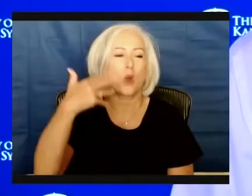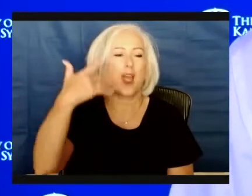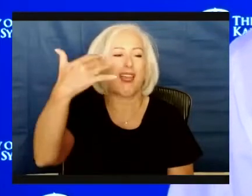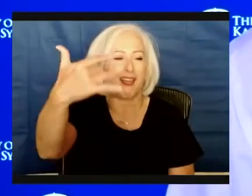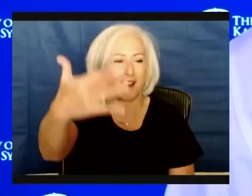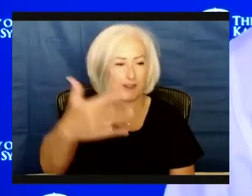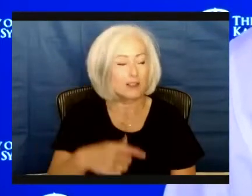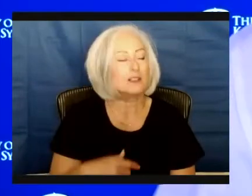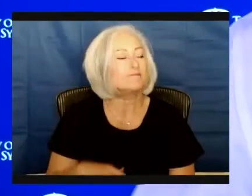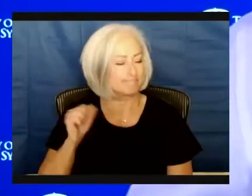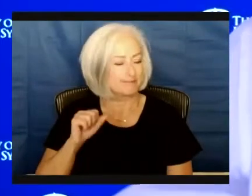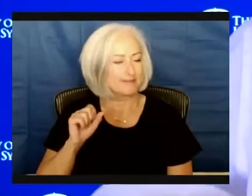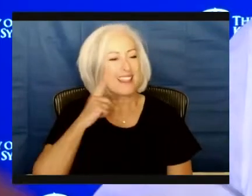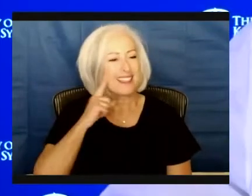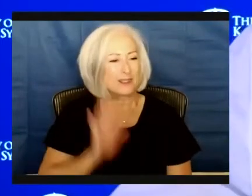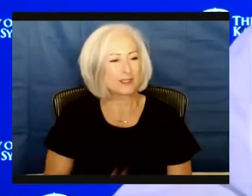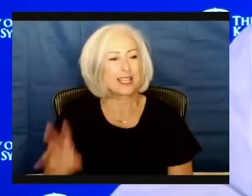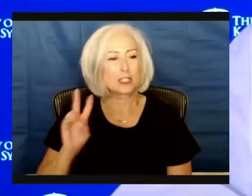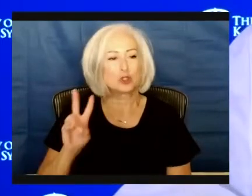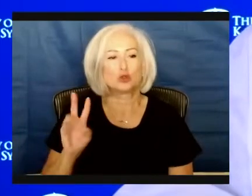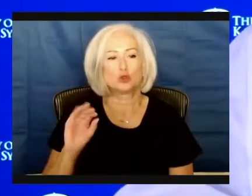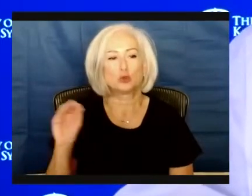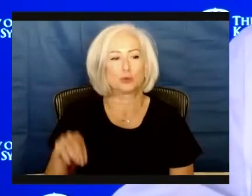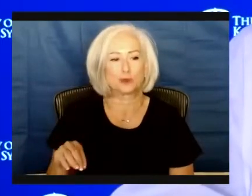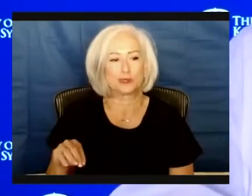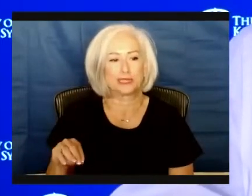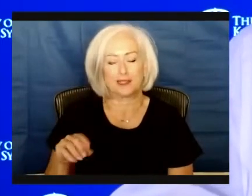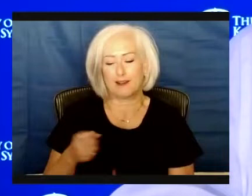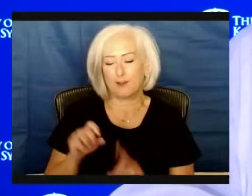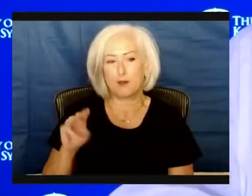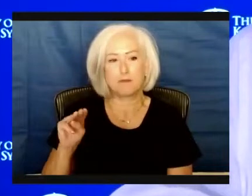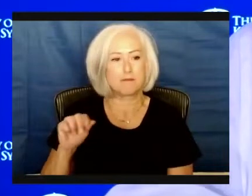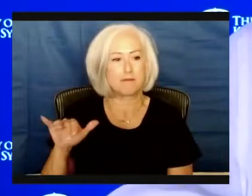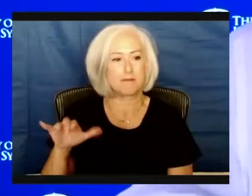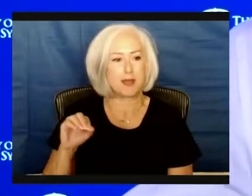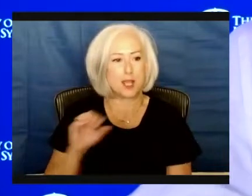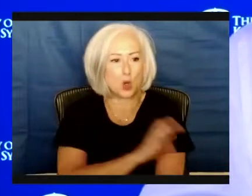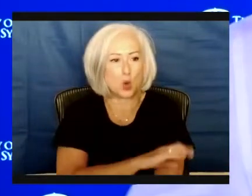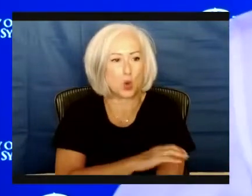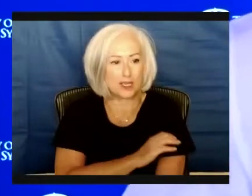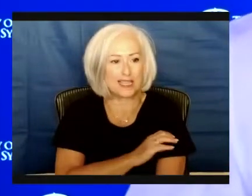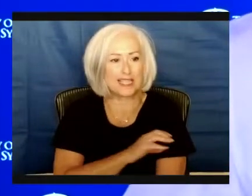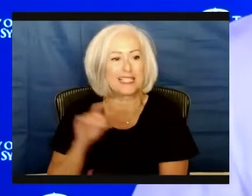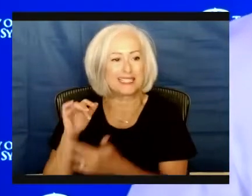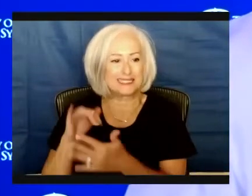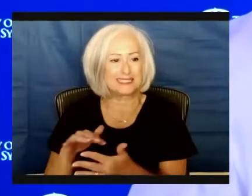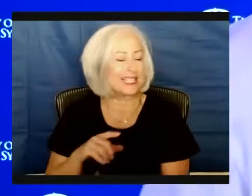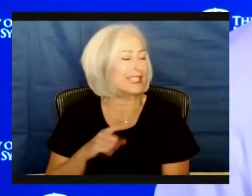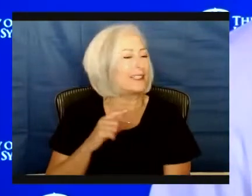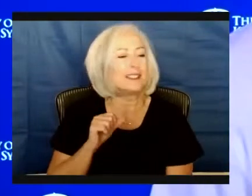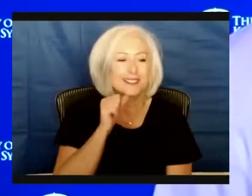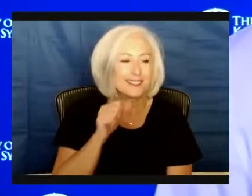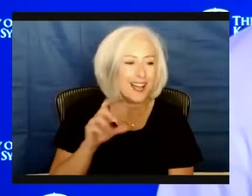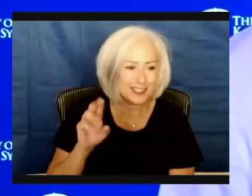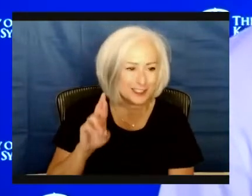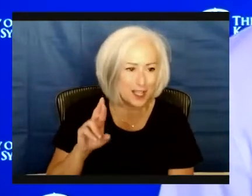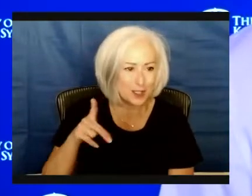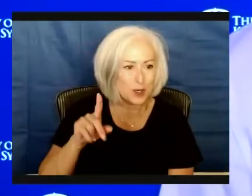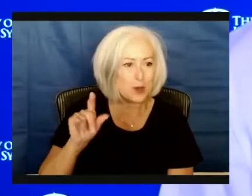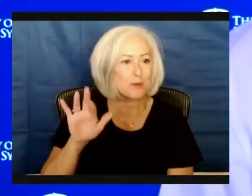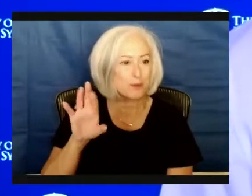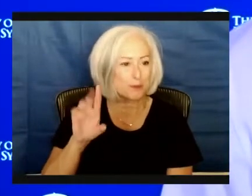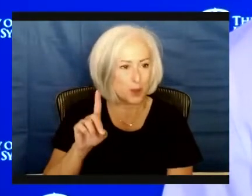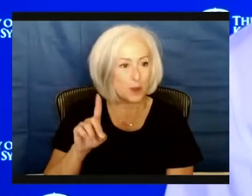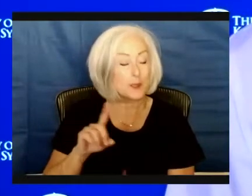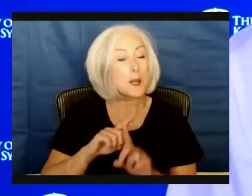Clinic study, and again, not with our friend Dr. Poland, but he's at Mayo Clinic. But Mayo Clinic, I think in clinical